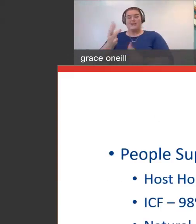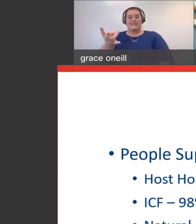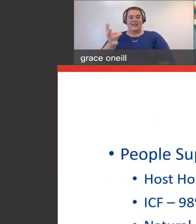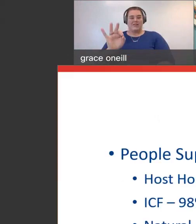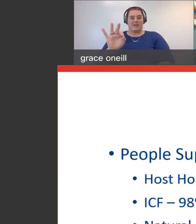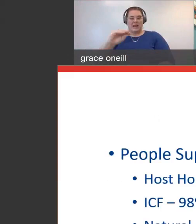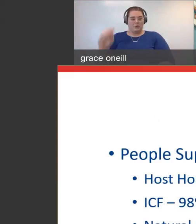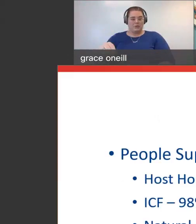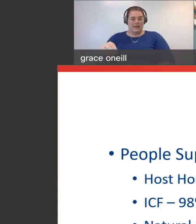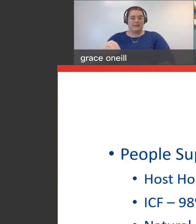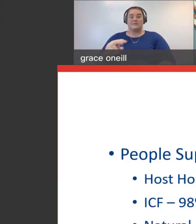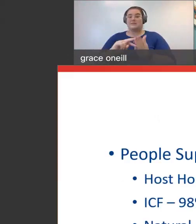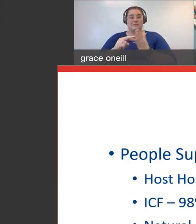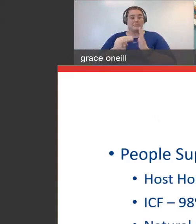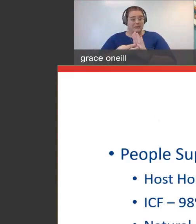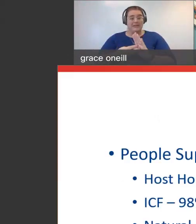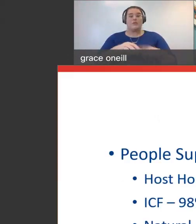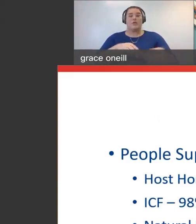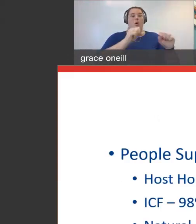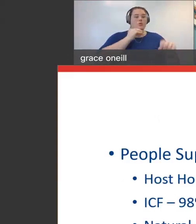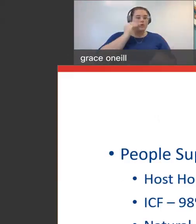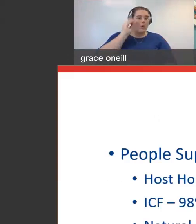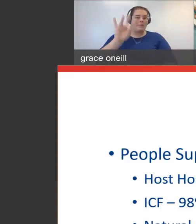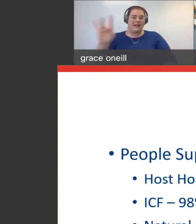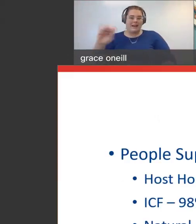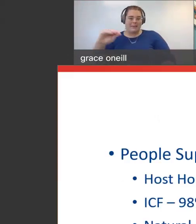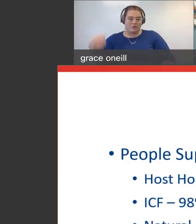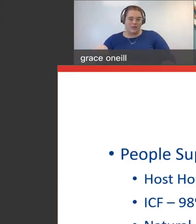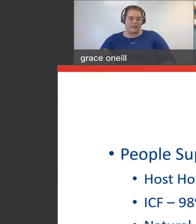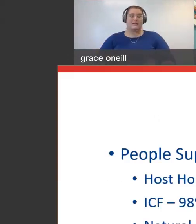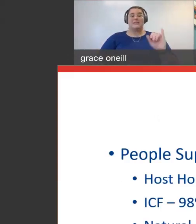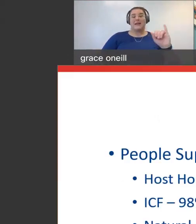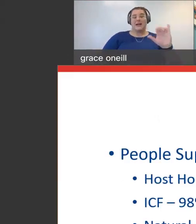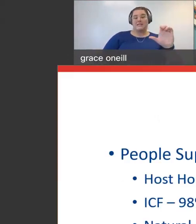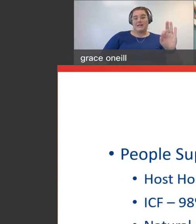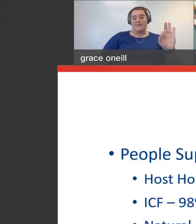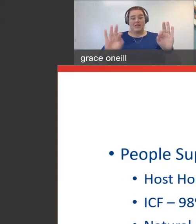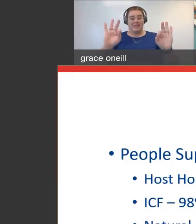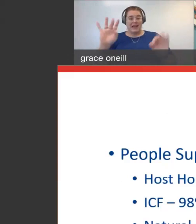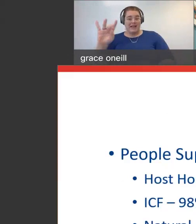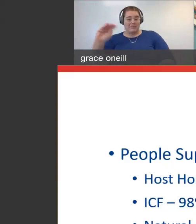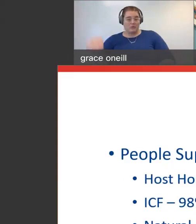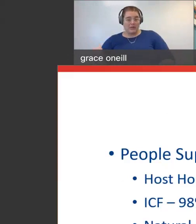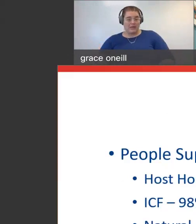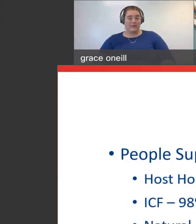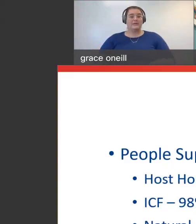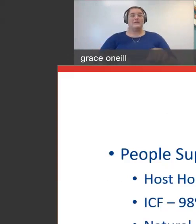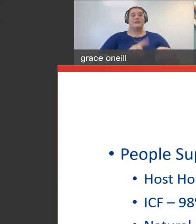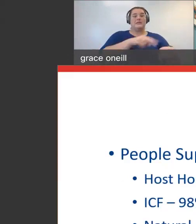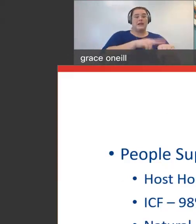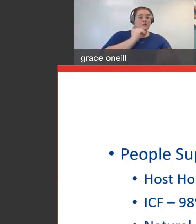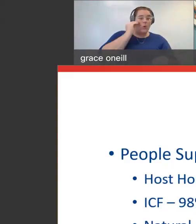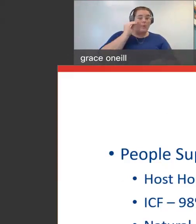people in host homes, 98% of people in intermediate care facilities, 63% of people in